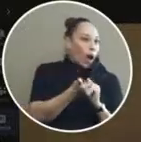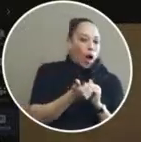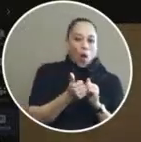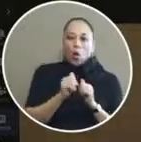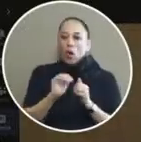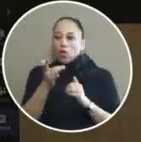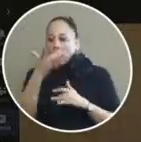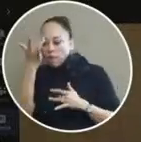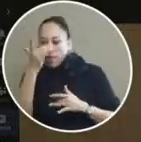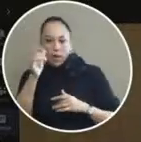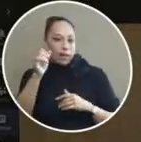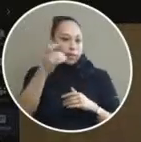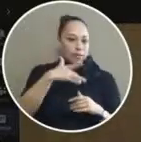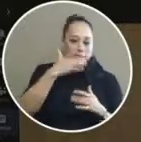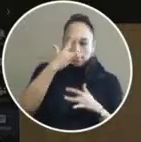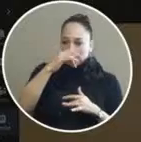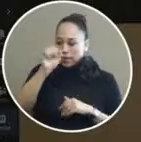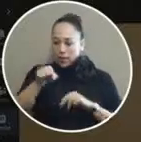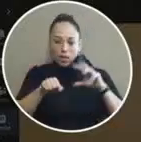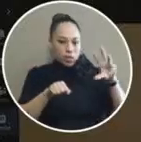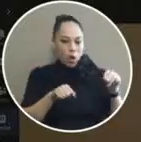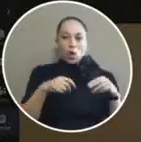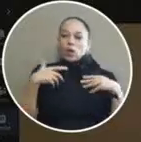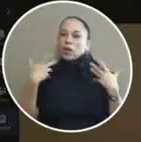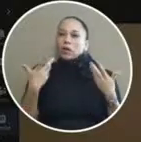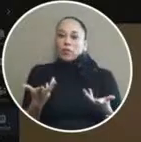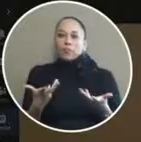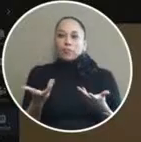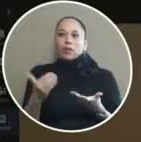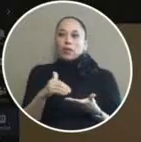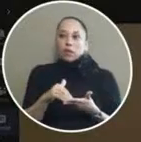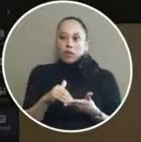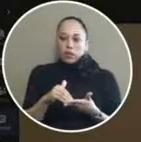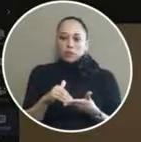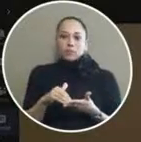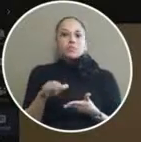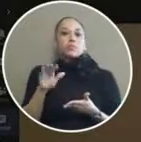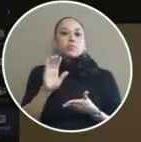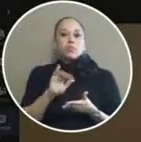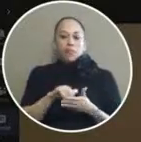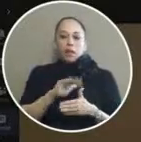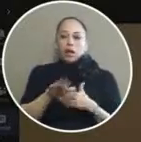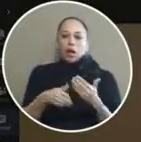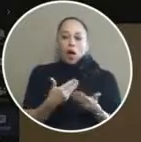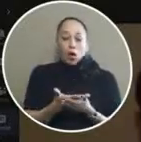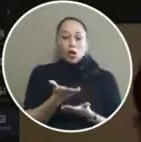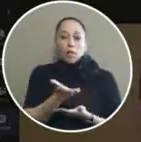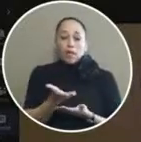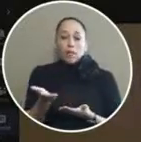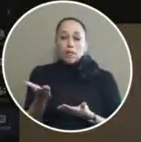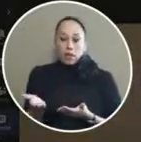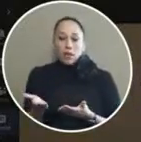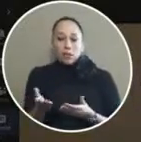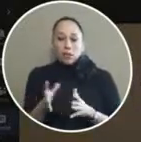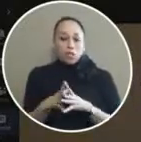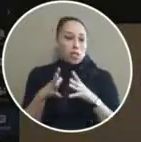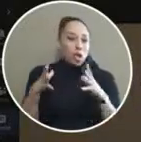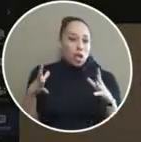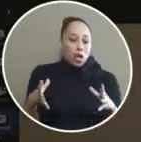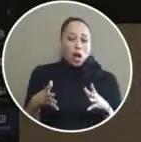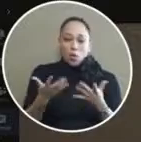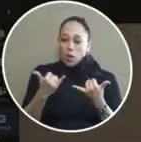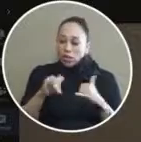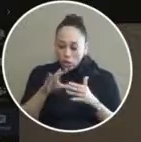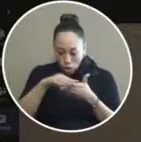it's symptomatic, asymptomatic testing. Again, we're all in the same position in so much as we're